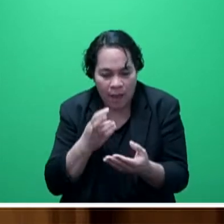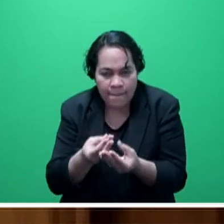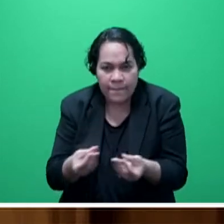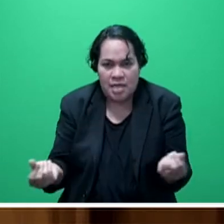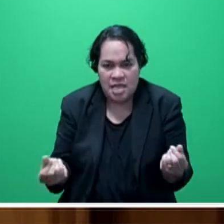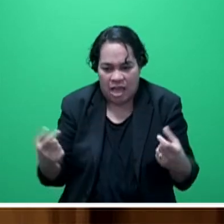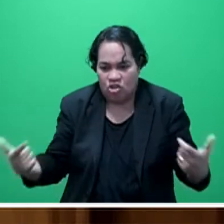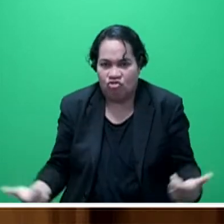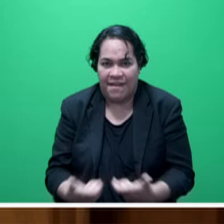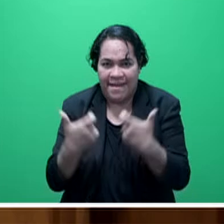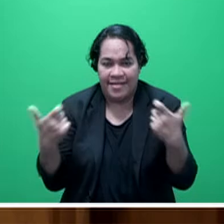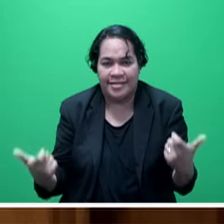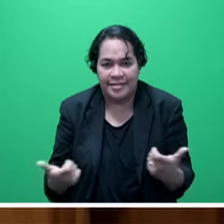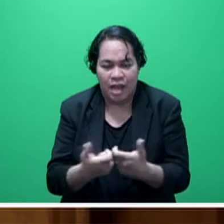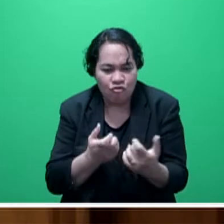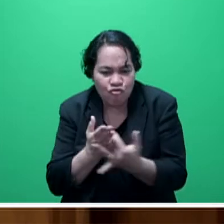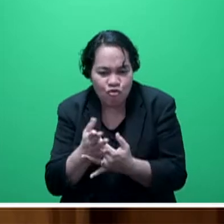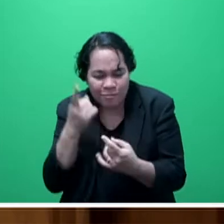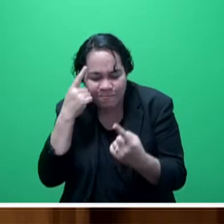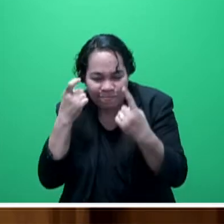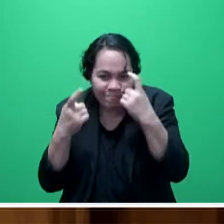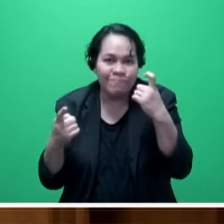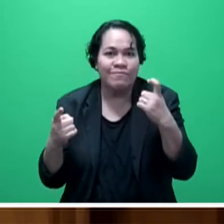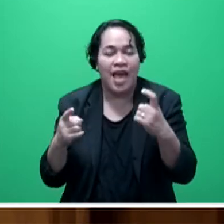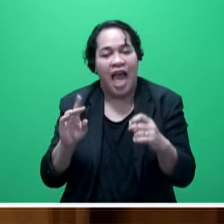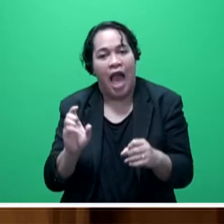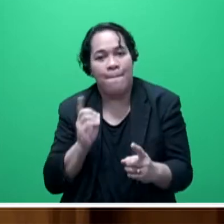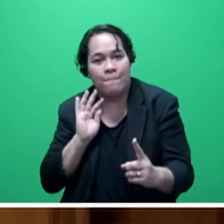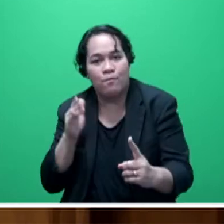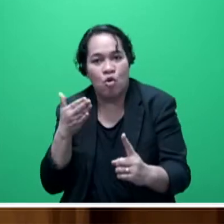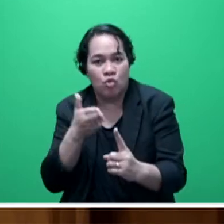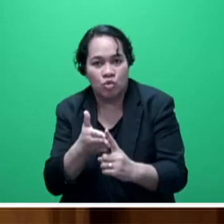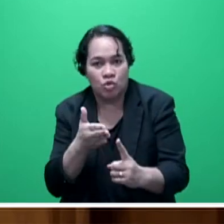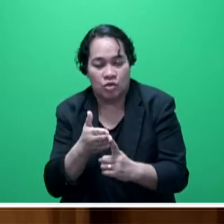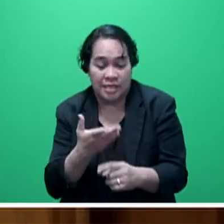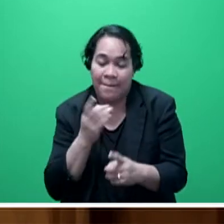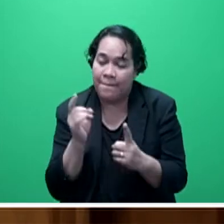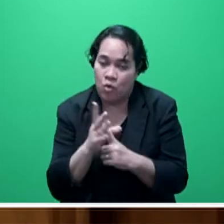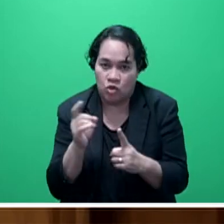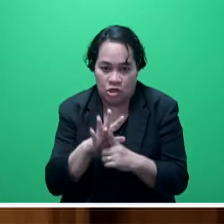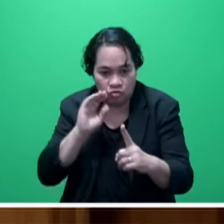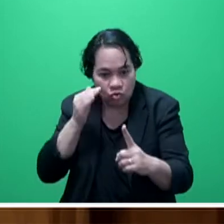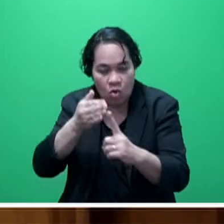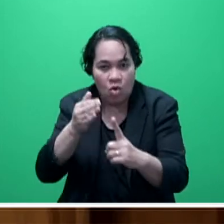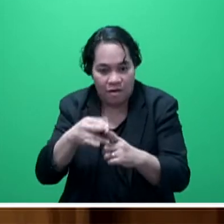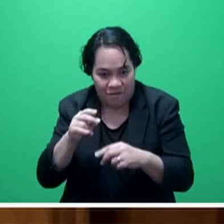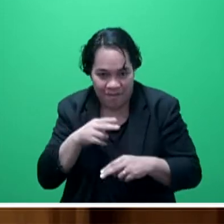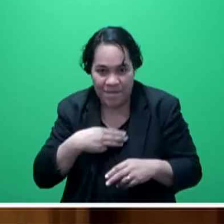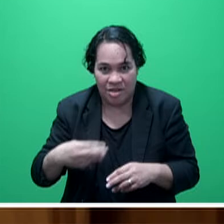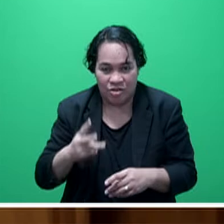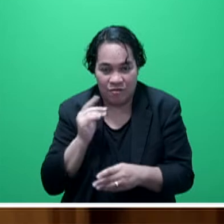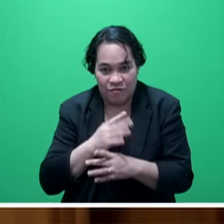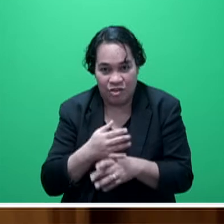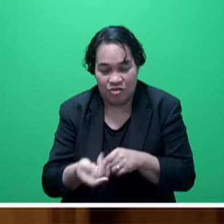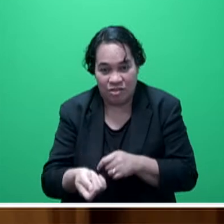challenges through an innovative approach. This is an important goal for the Ministry of Fisheries given the growing